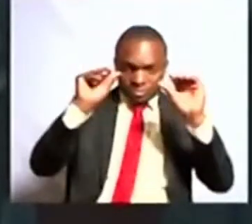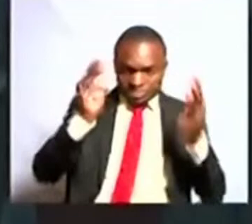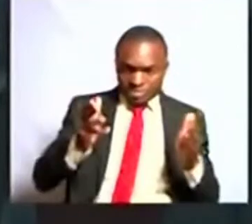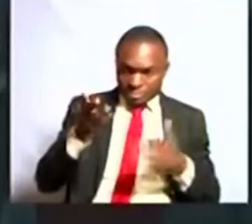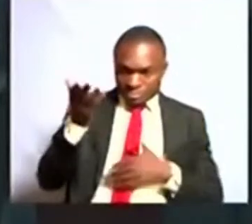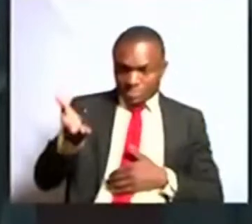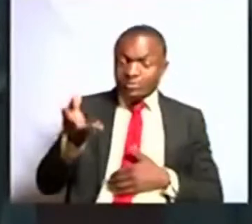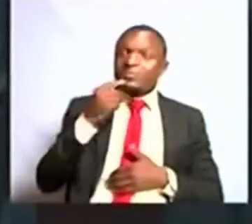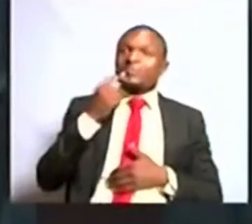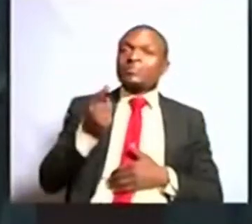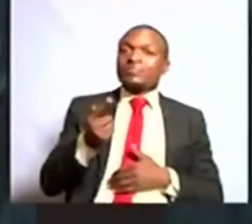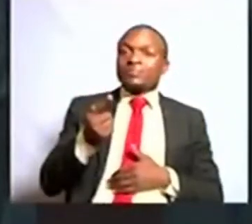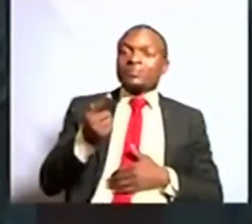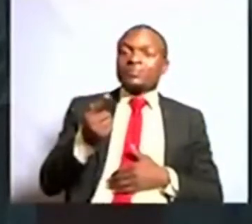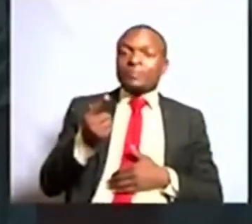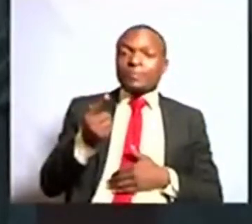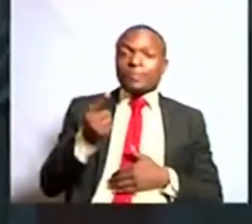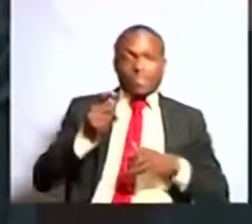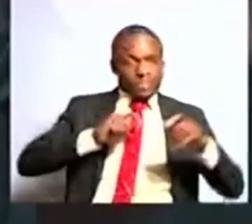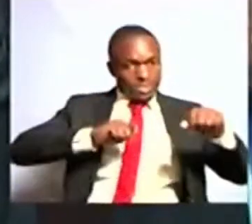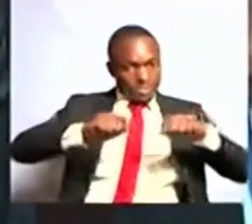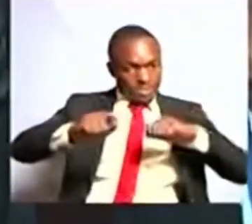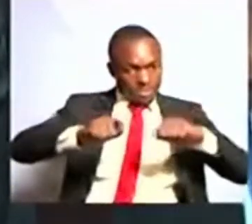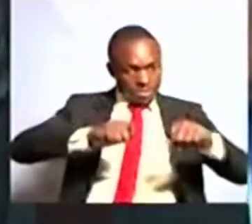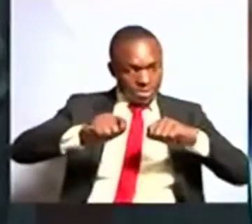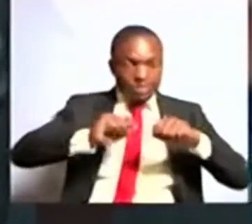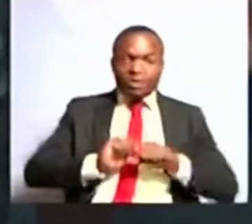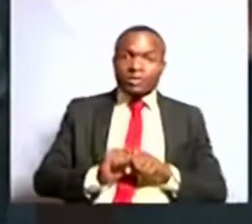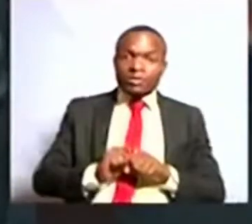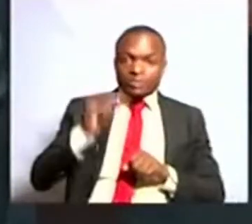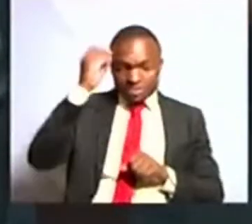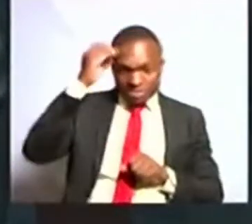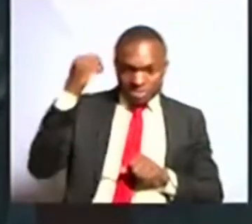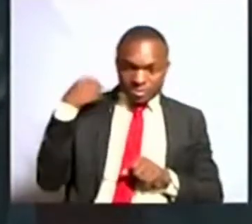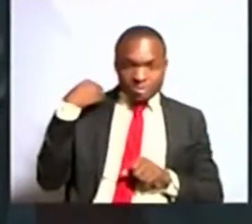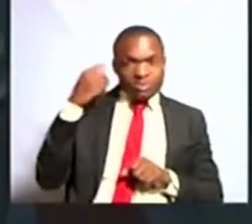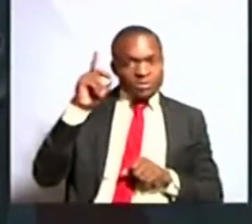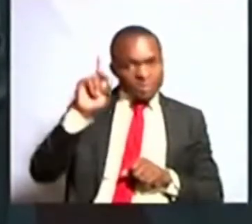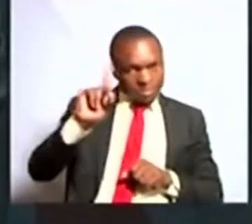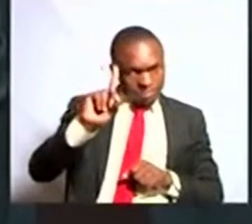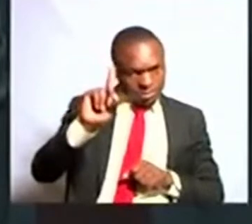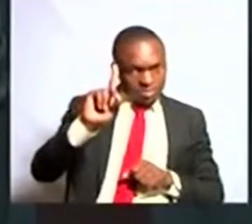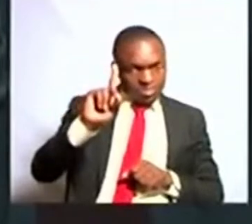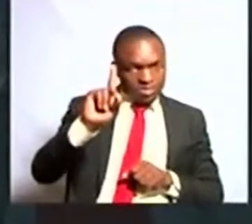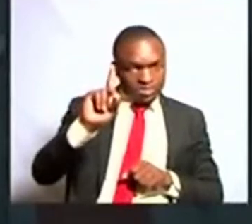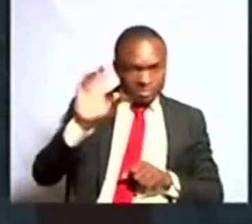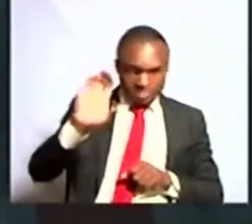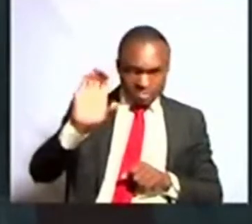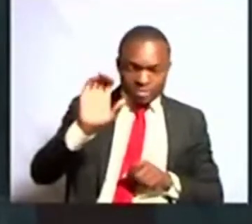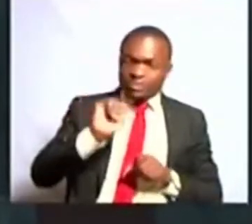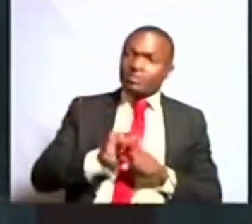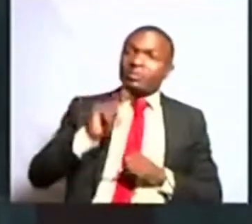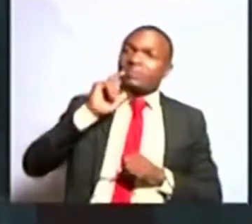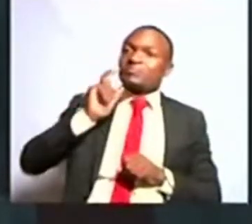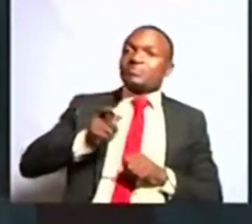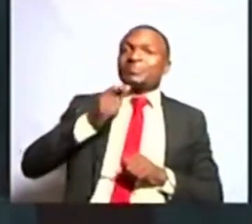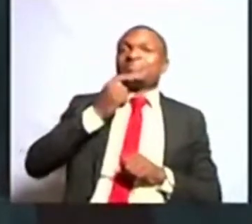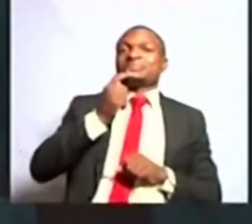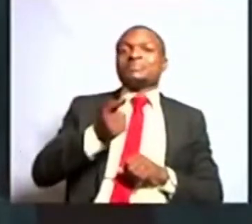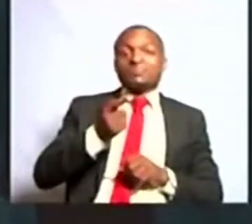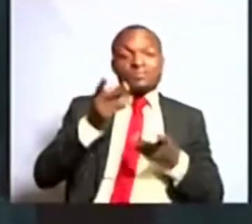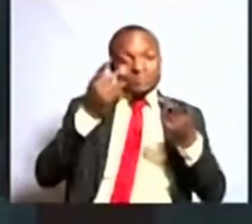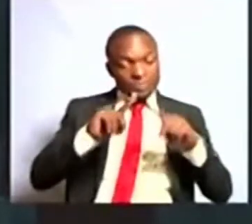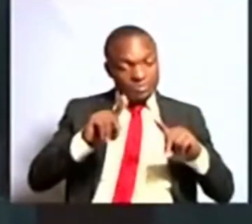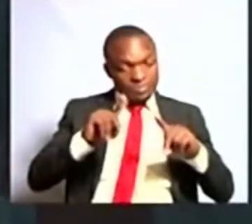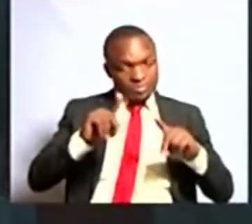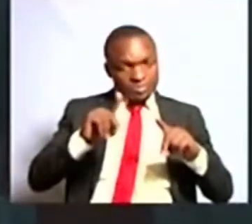he mentioned that he also handles the office of the district commission. And I should say, when the